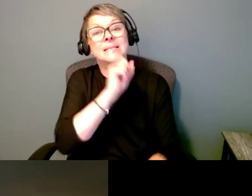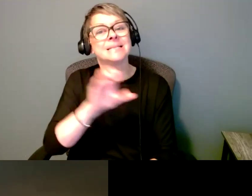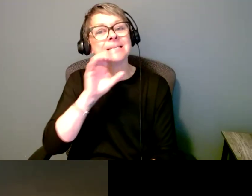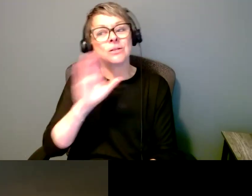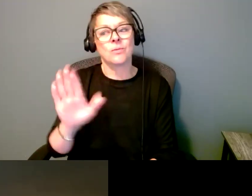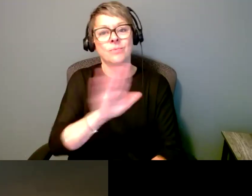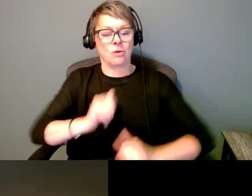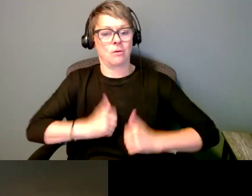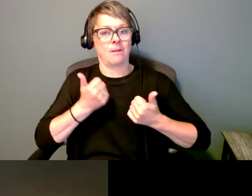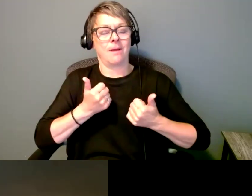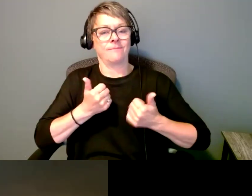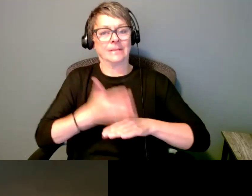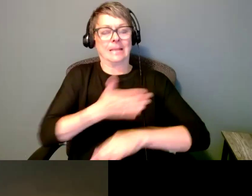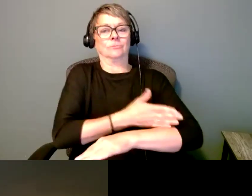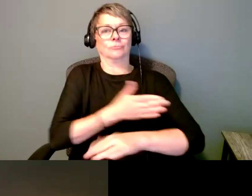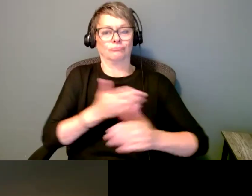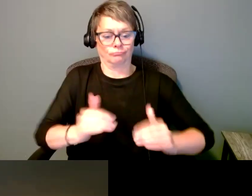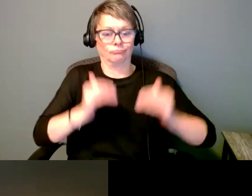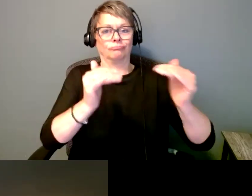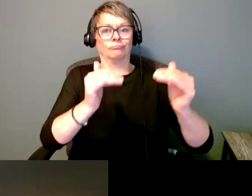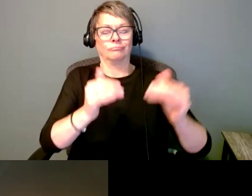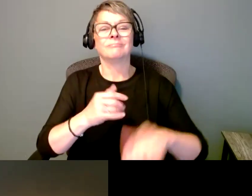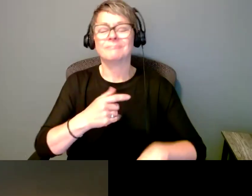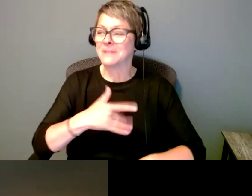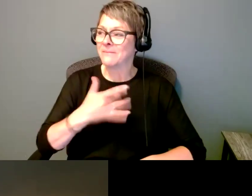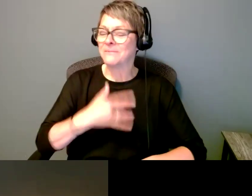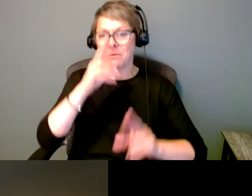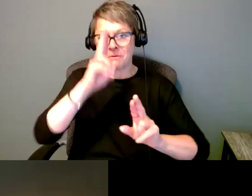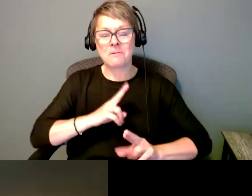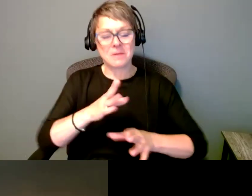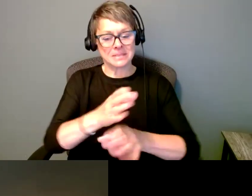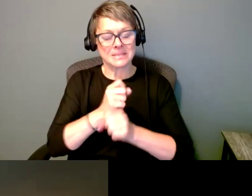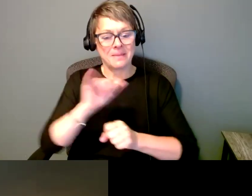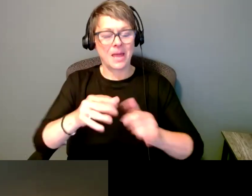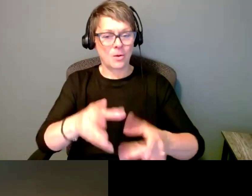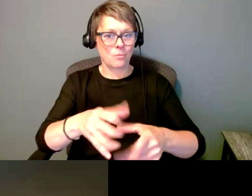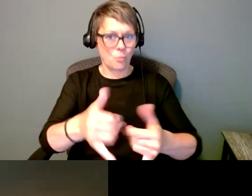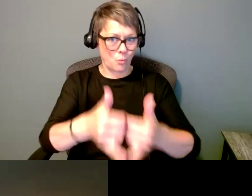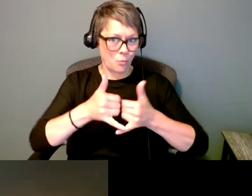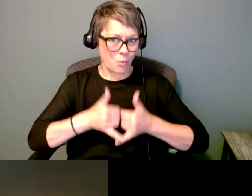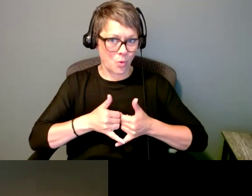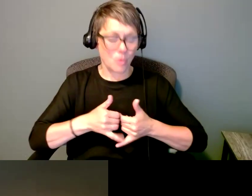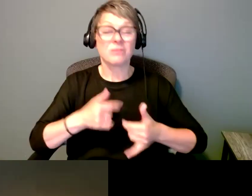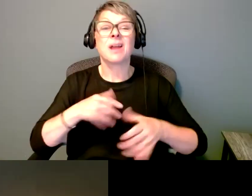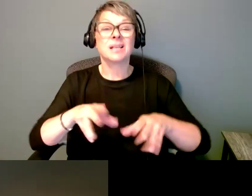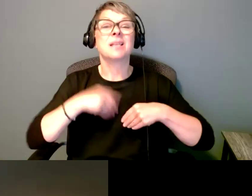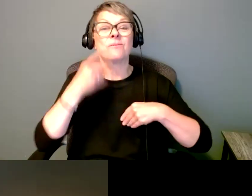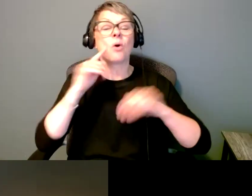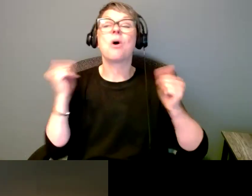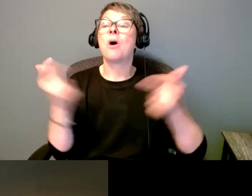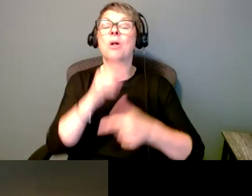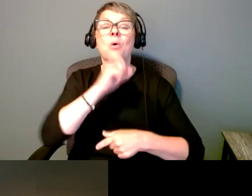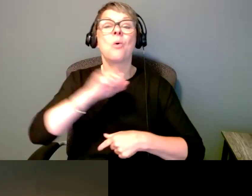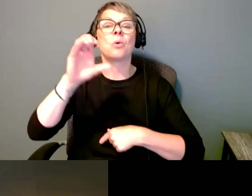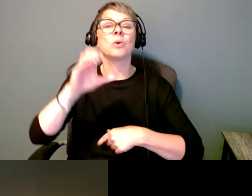world. I'm deeply grateful to be recognized for this award, and I accept it on behalf of all older Canadians and